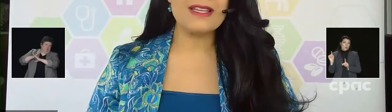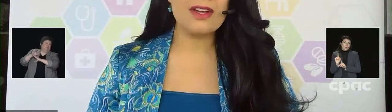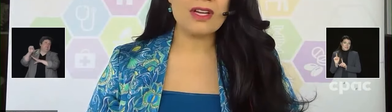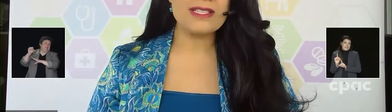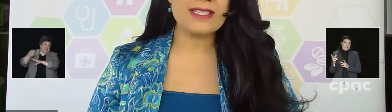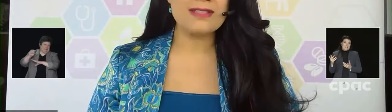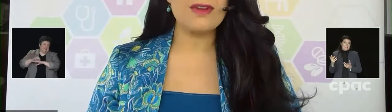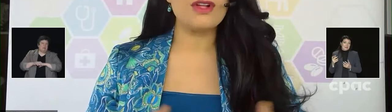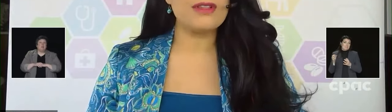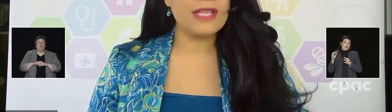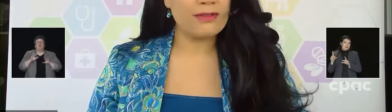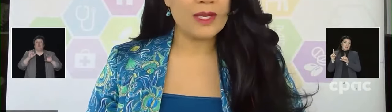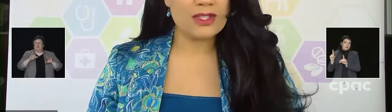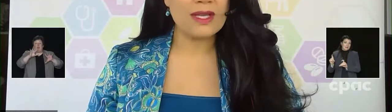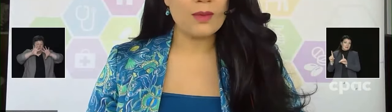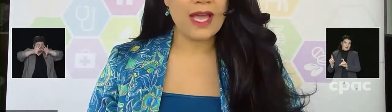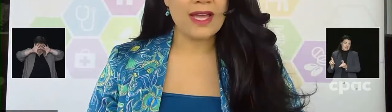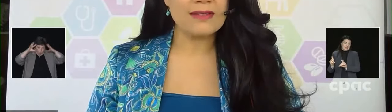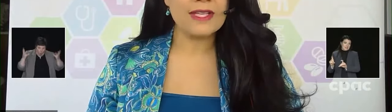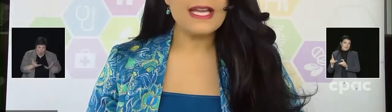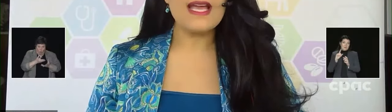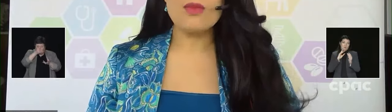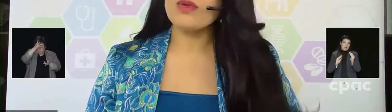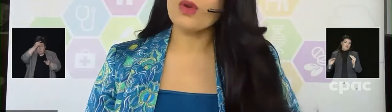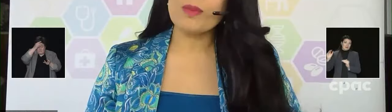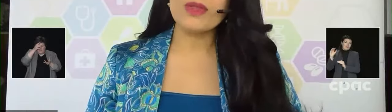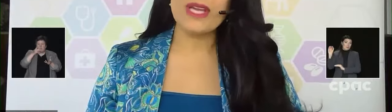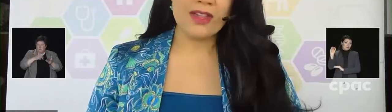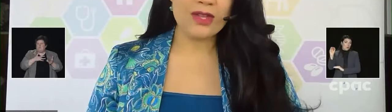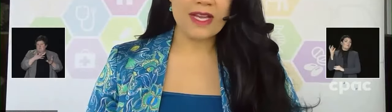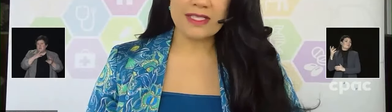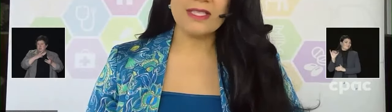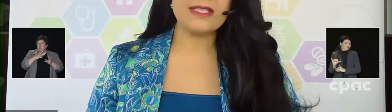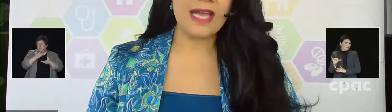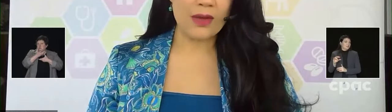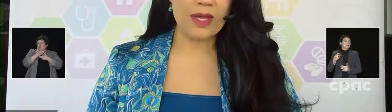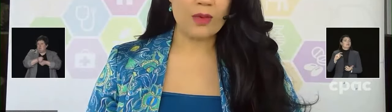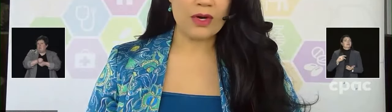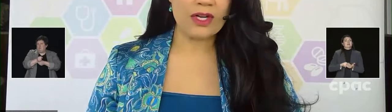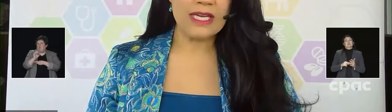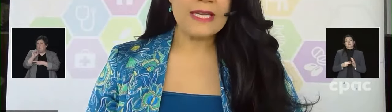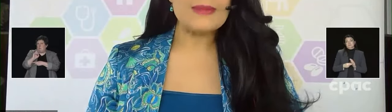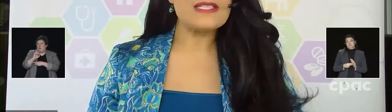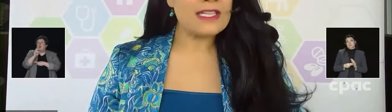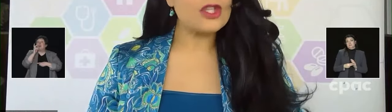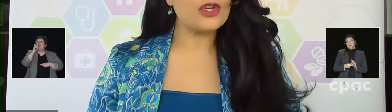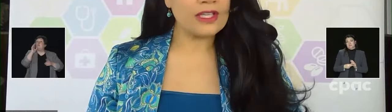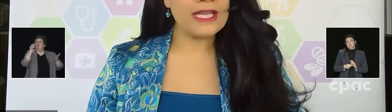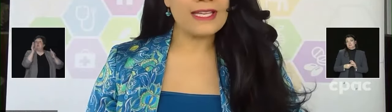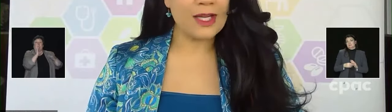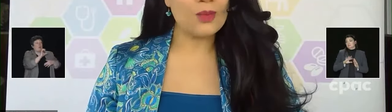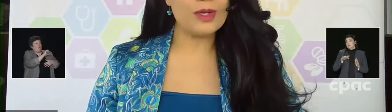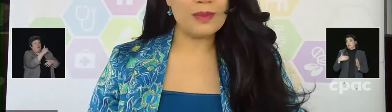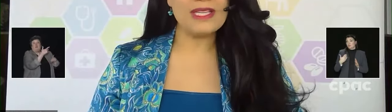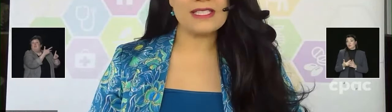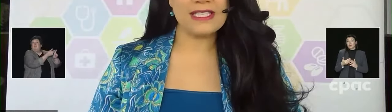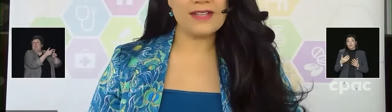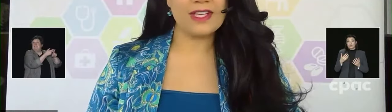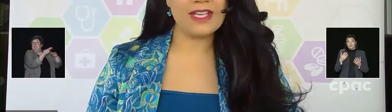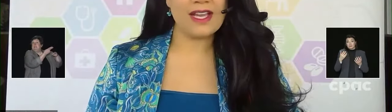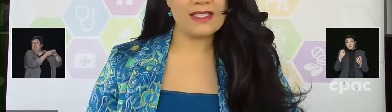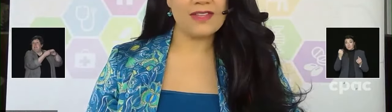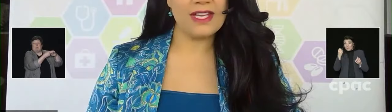look at that in the context of all the information that we have and what we know about the other vaccines and how they work, it does look like there would